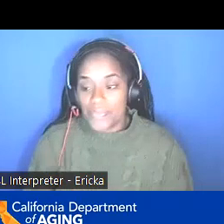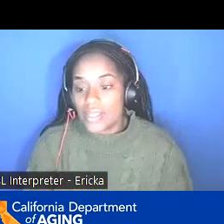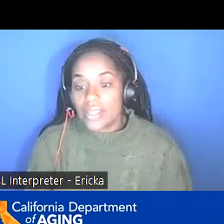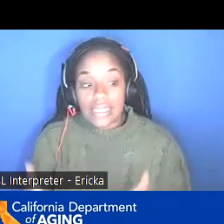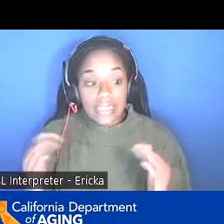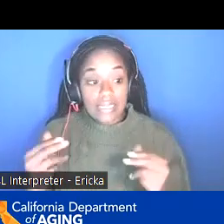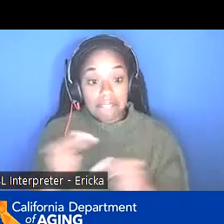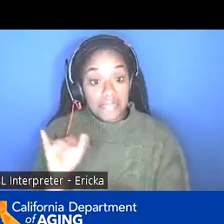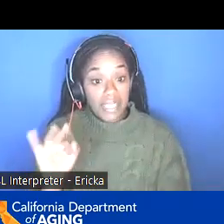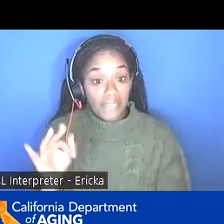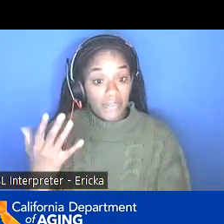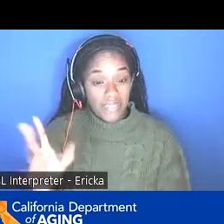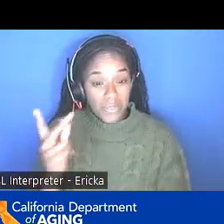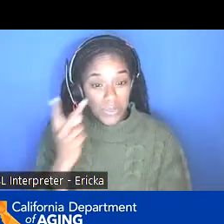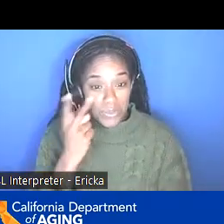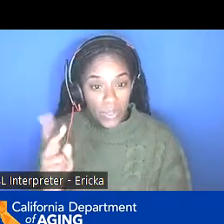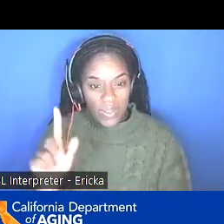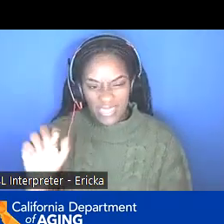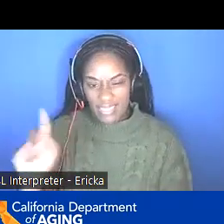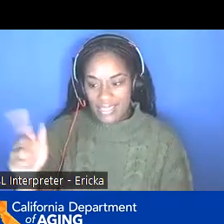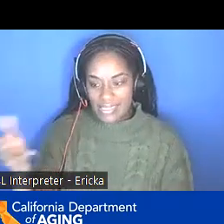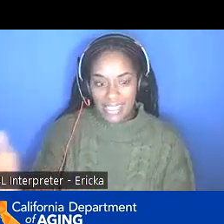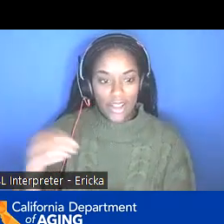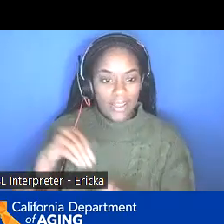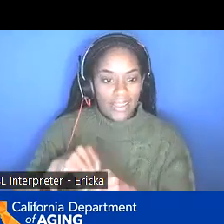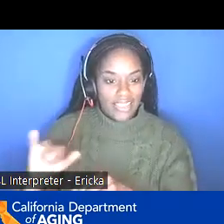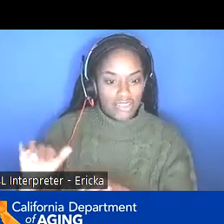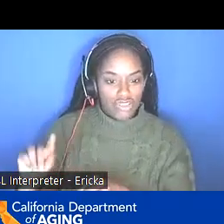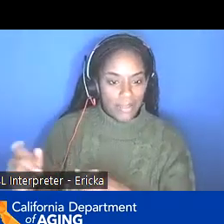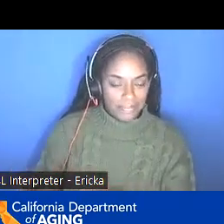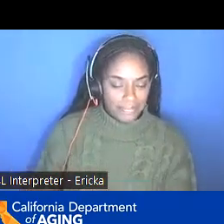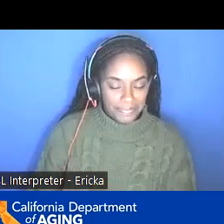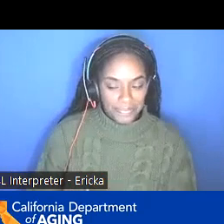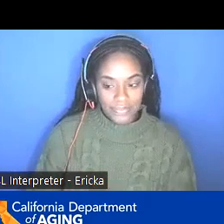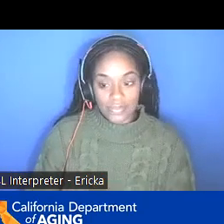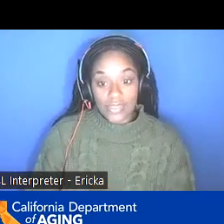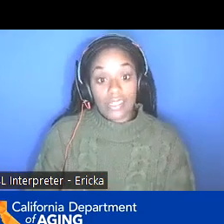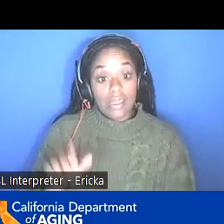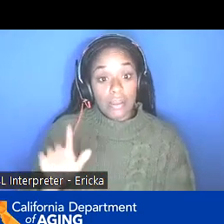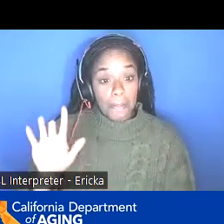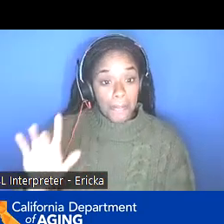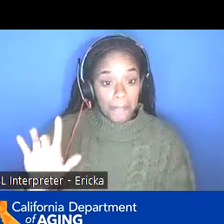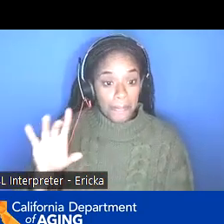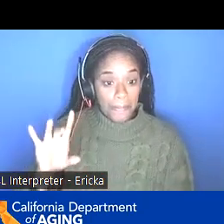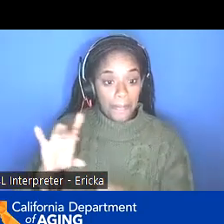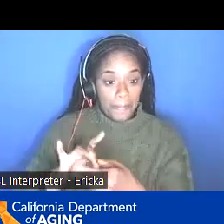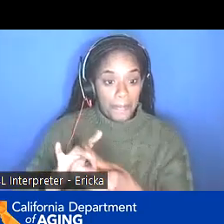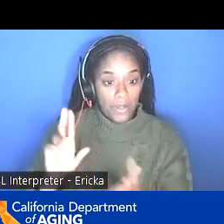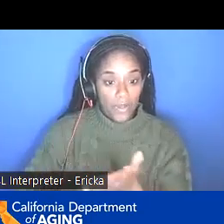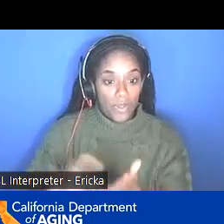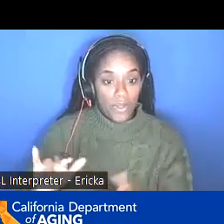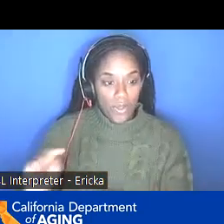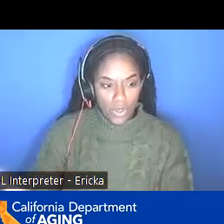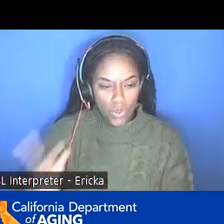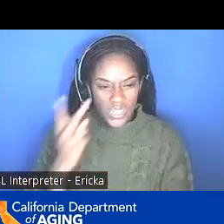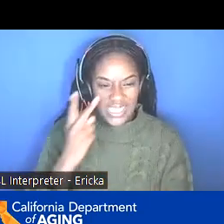have visited it, and the link is in the chat for folks who haven't, when you log on, you can see where I have these